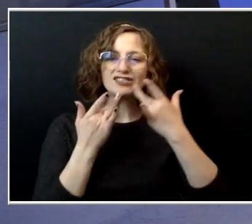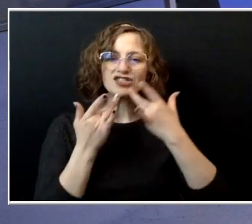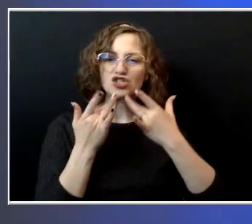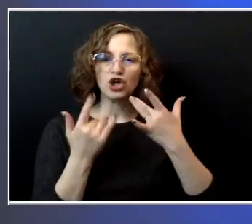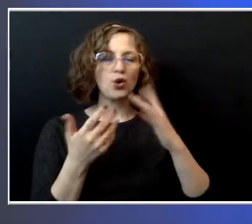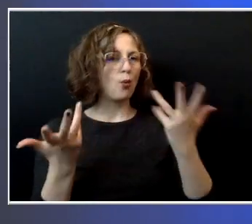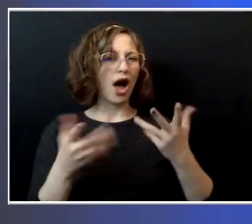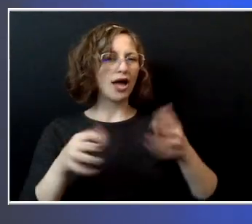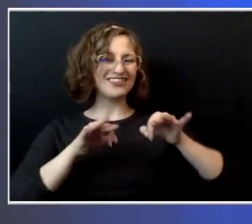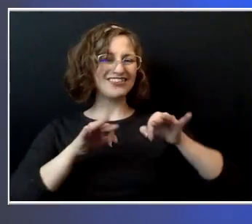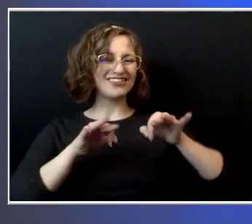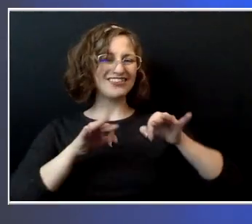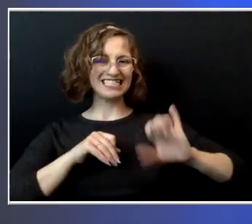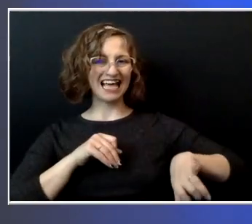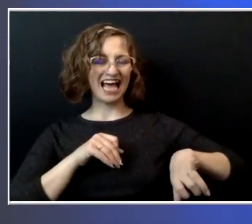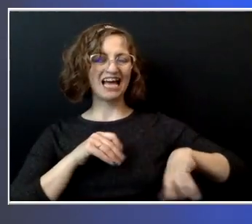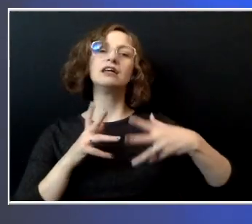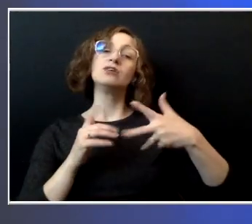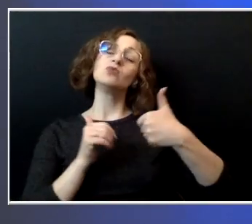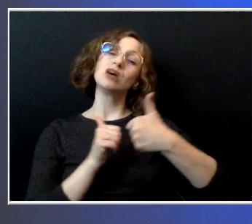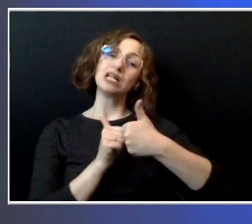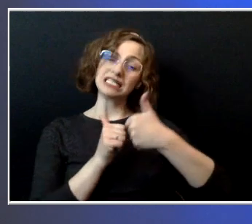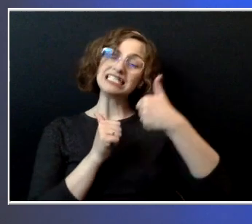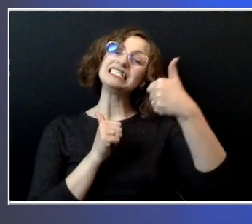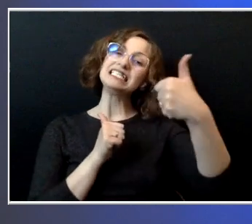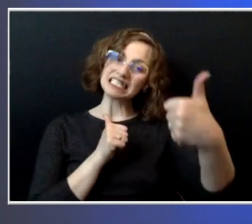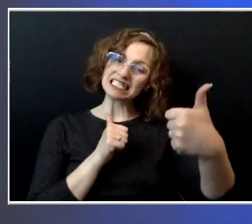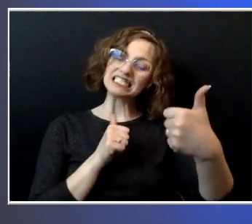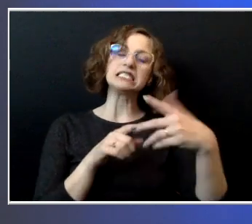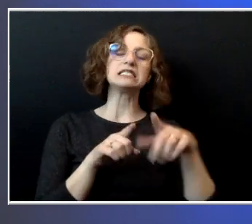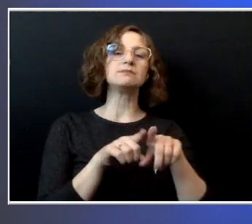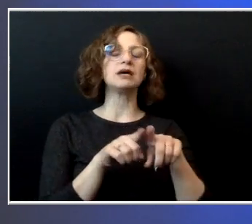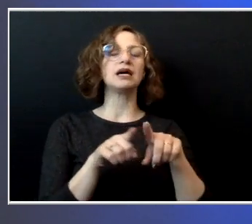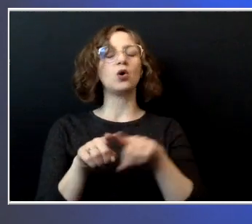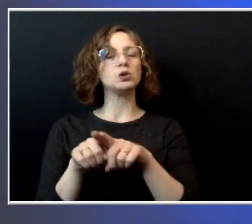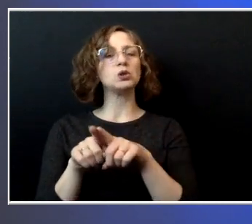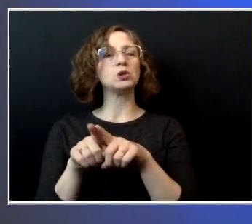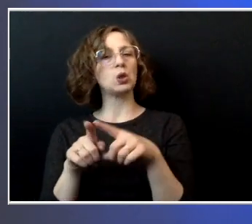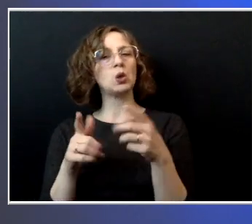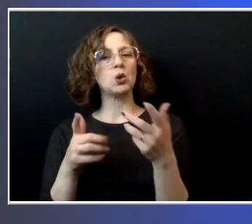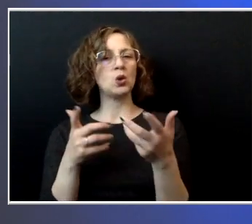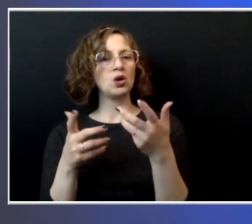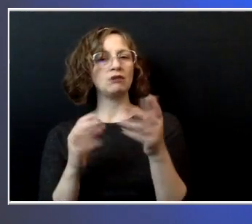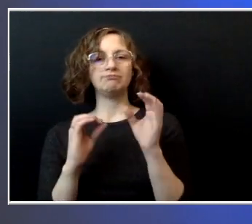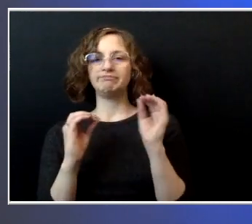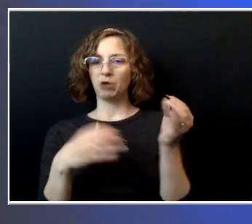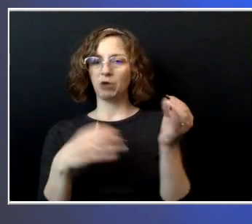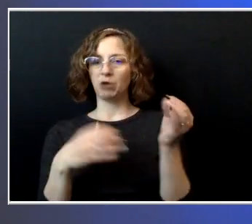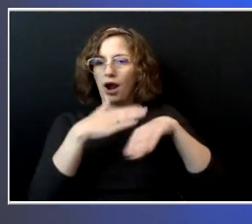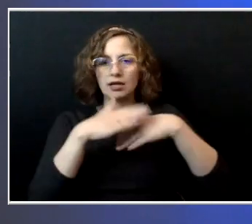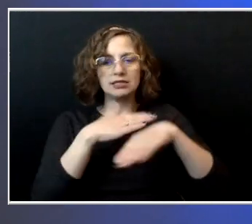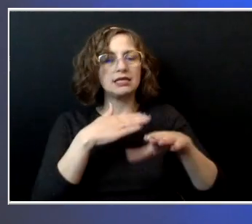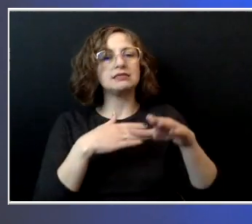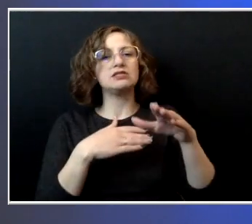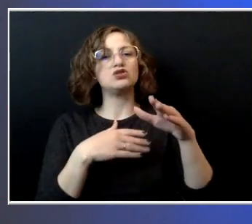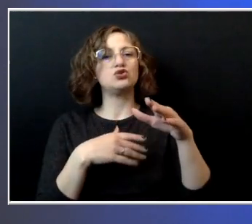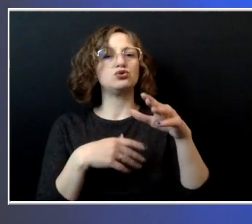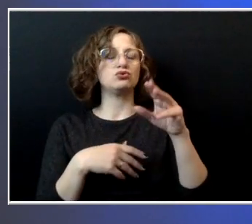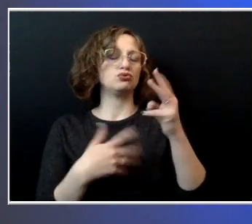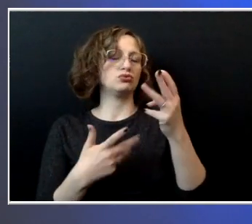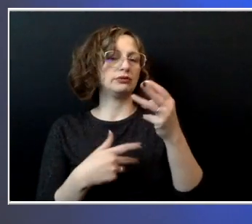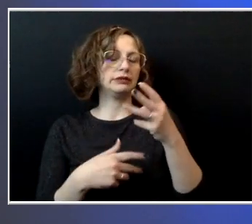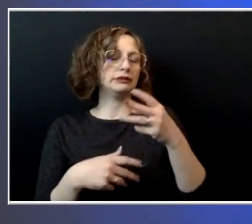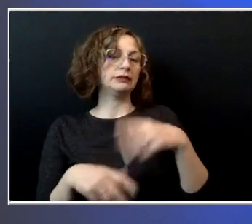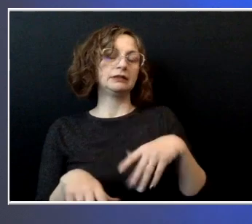by the distance, but particularly just not having access to maternity care providers within their community or within